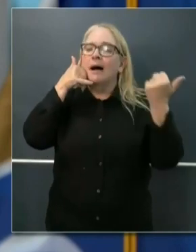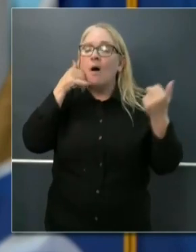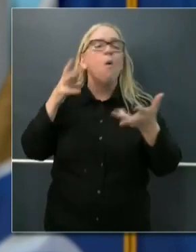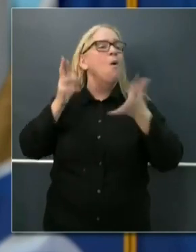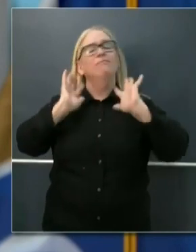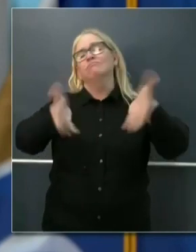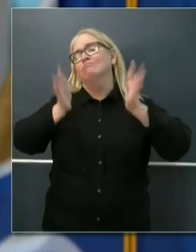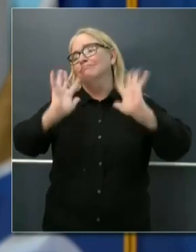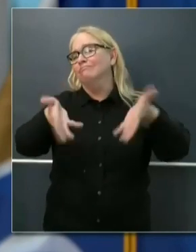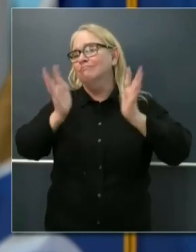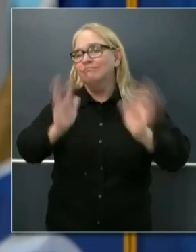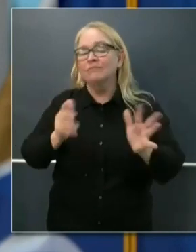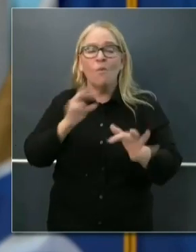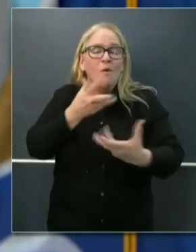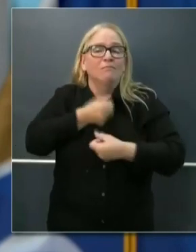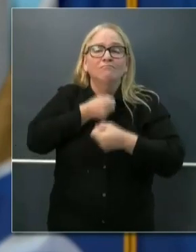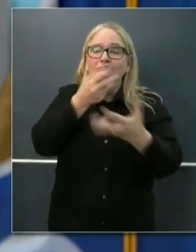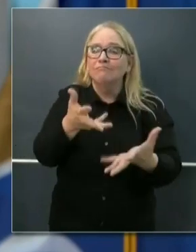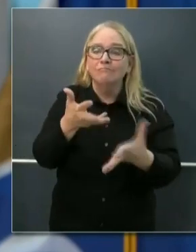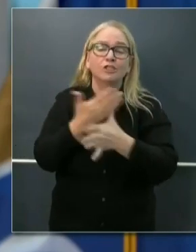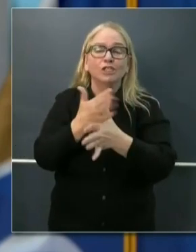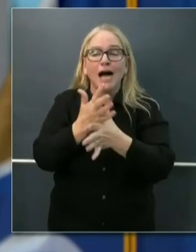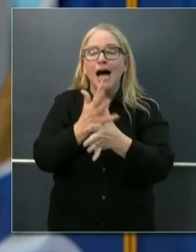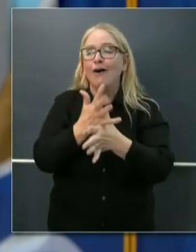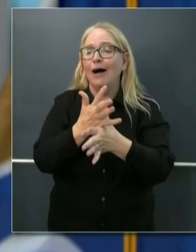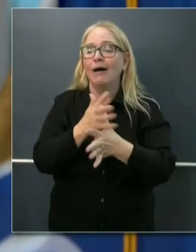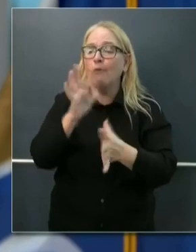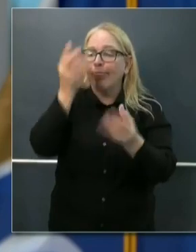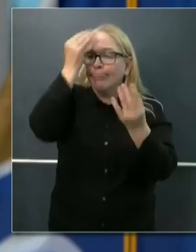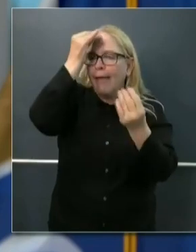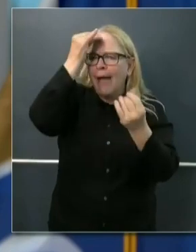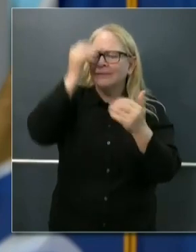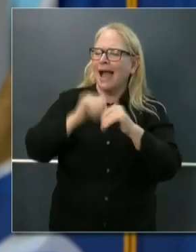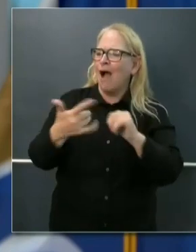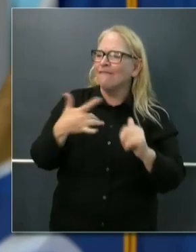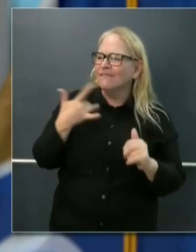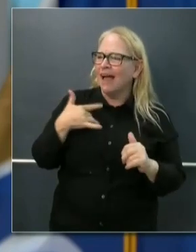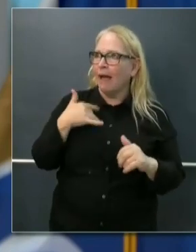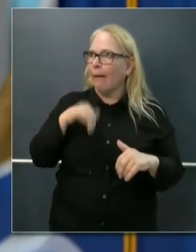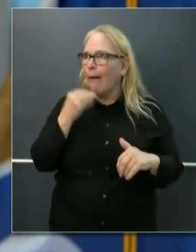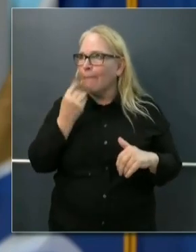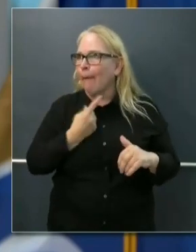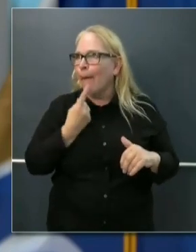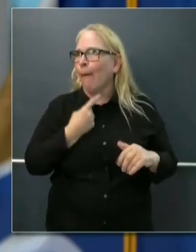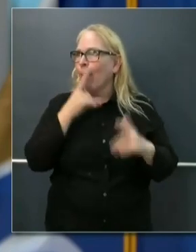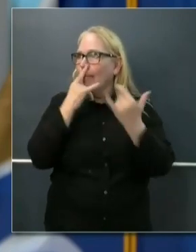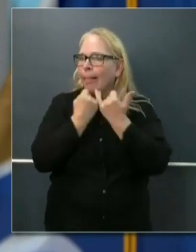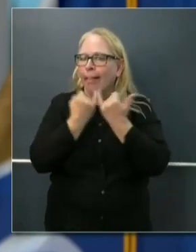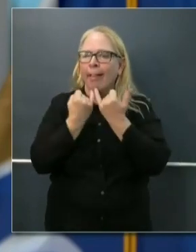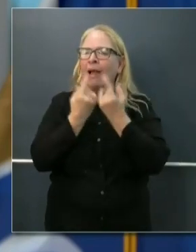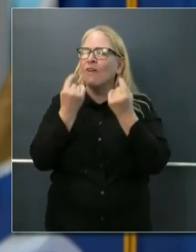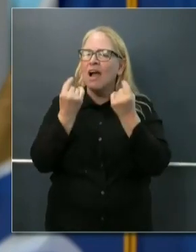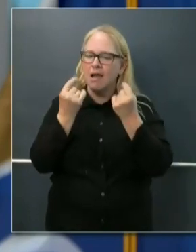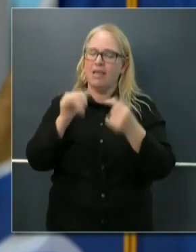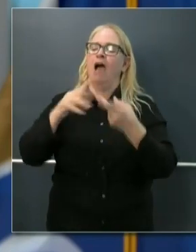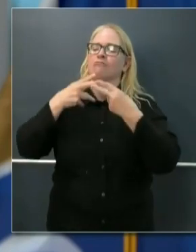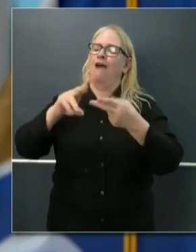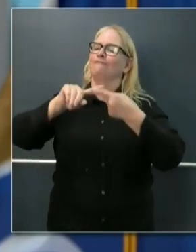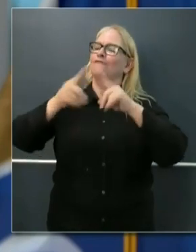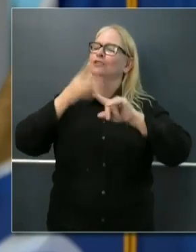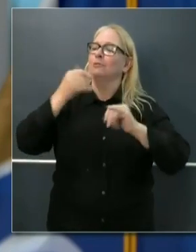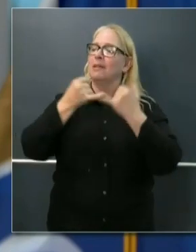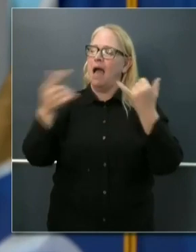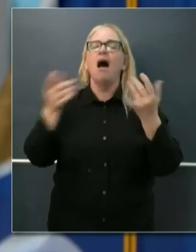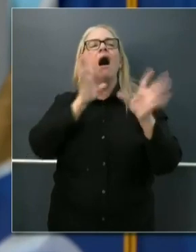to get something off your chest. You want to share some thoughts, how you're feeling. That's the line. And so that's why we call it a friendship line. We've